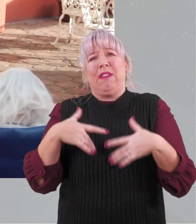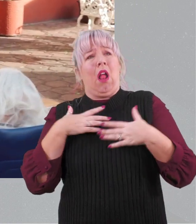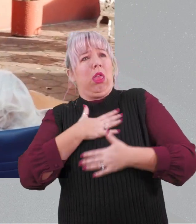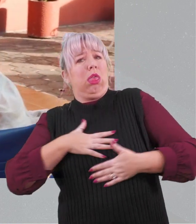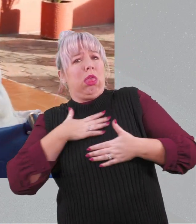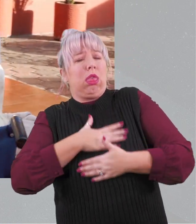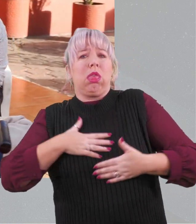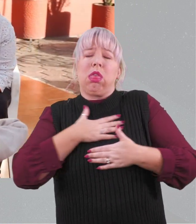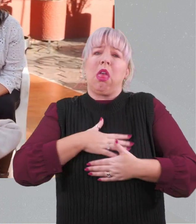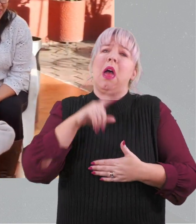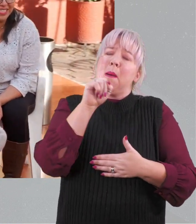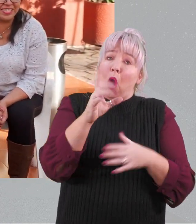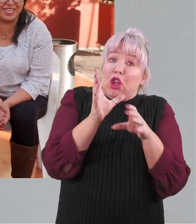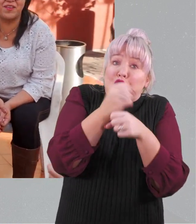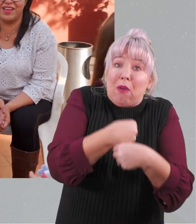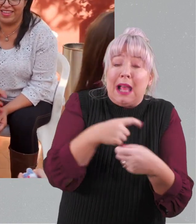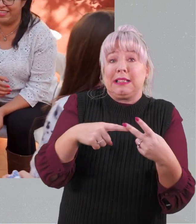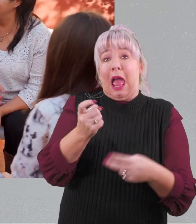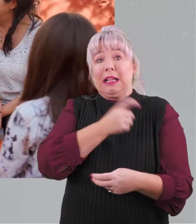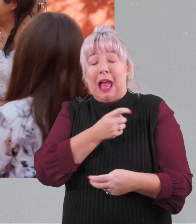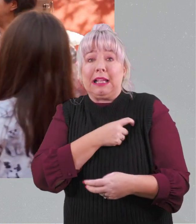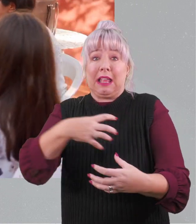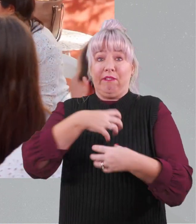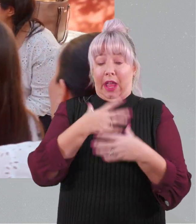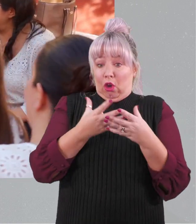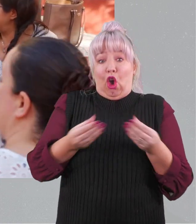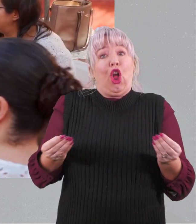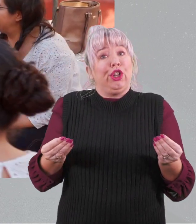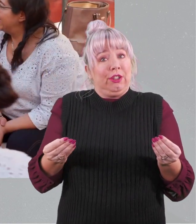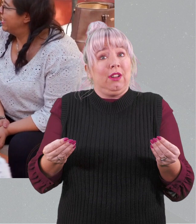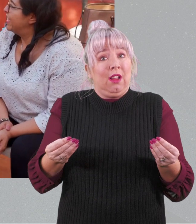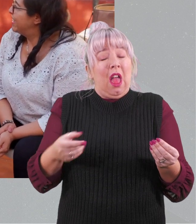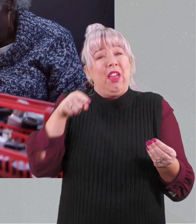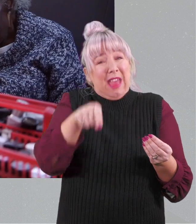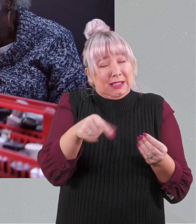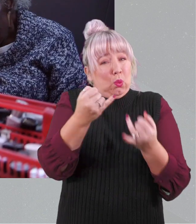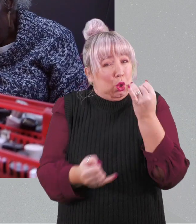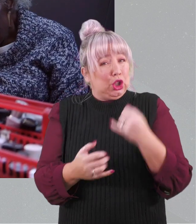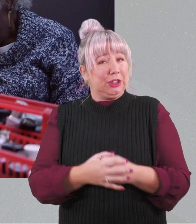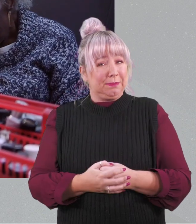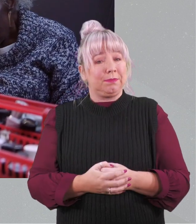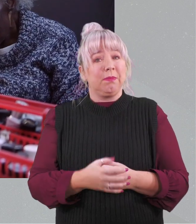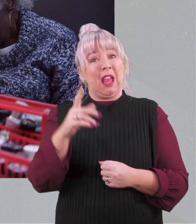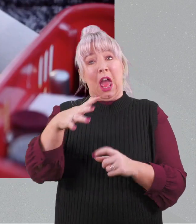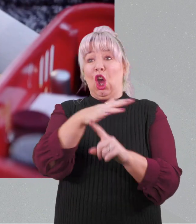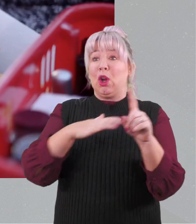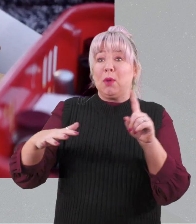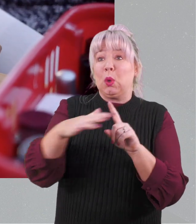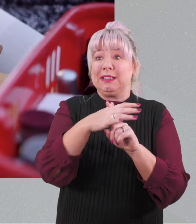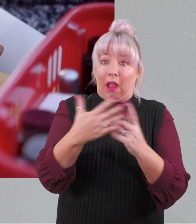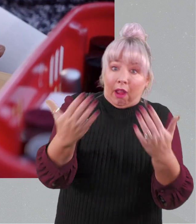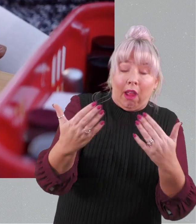sadness and the loss that is so significant, it does take away the stress, the anxiety, the fear that so often just compounds these